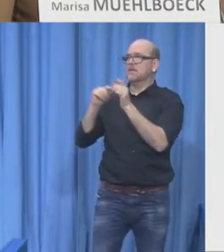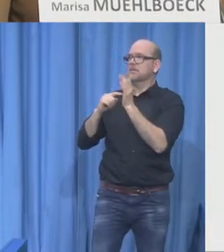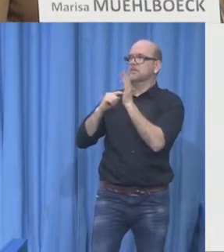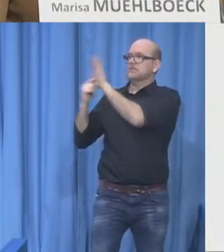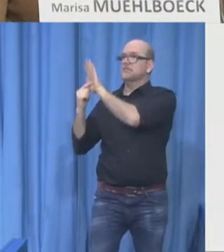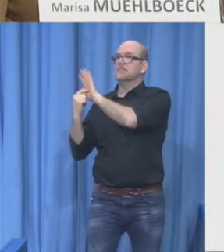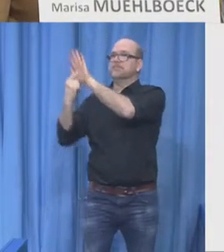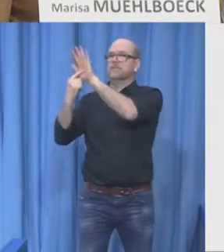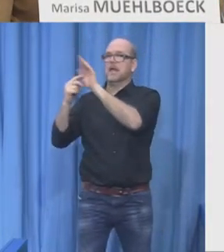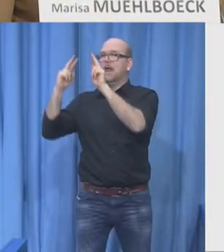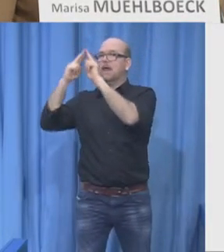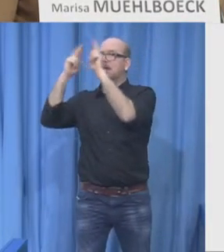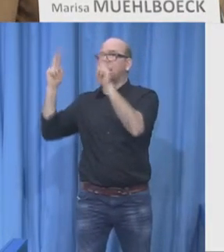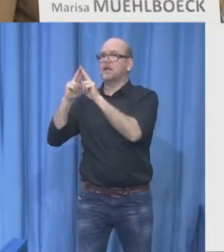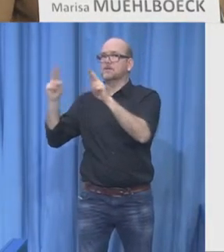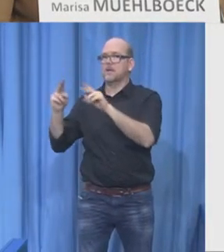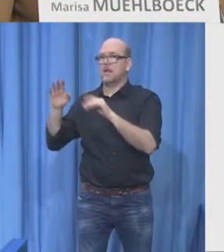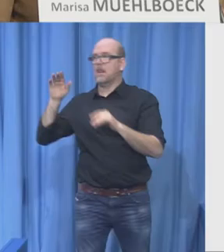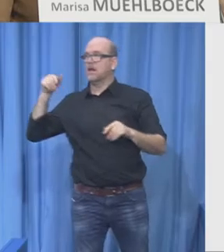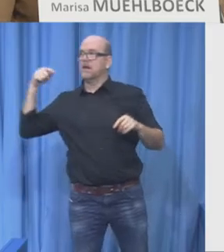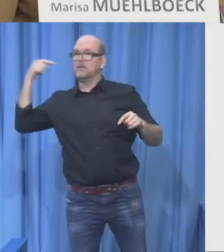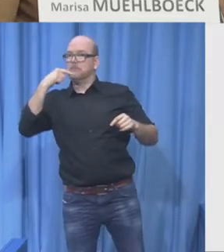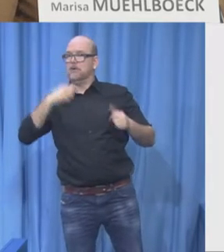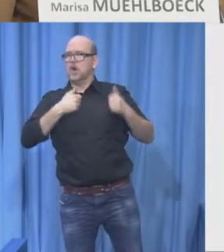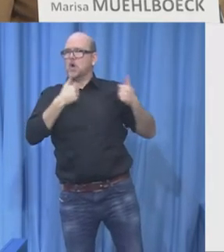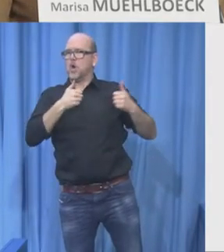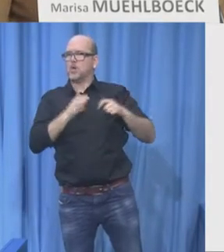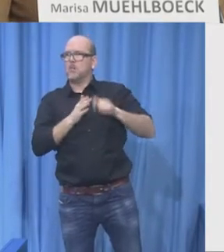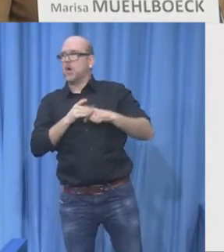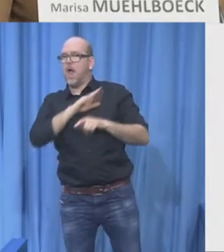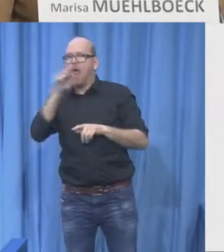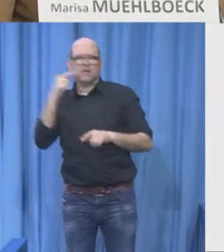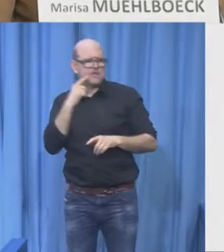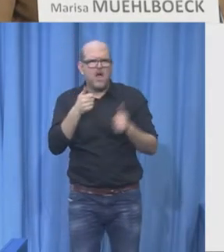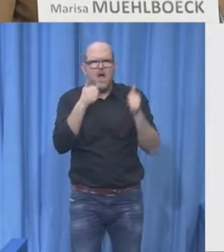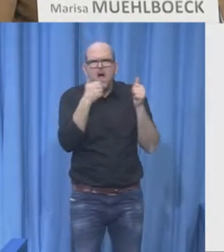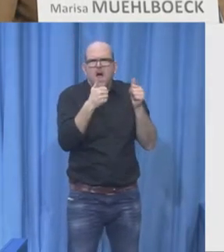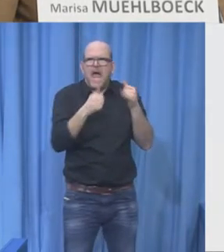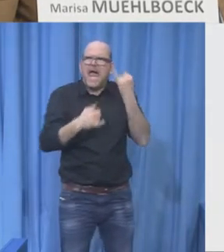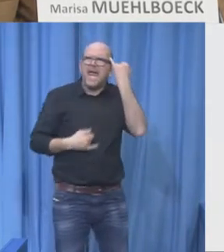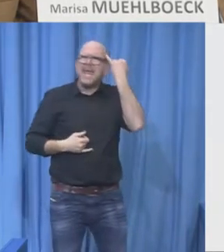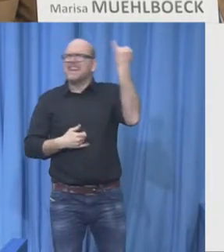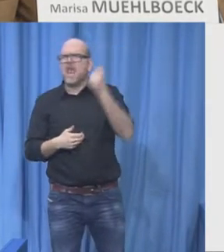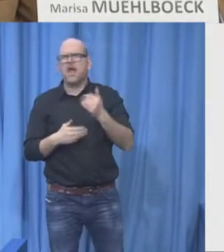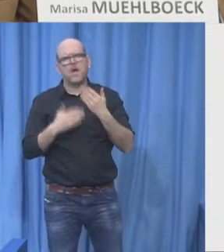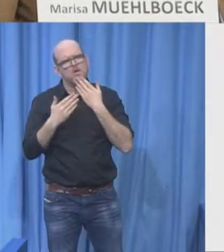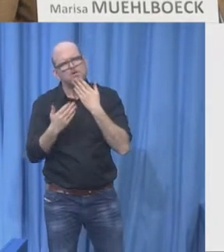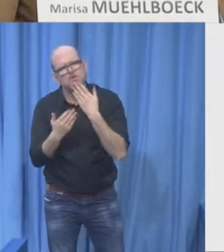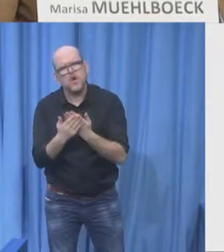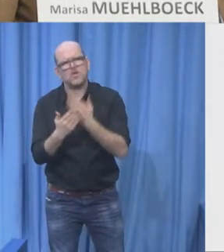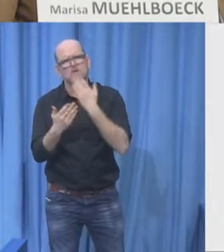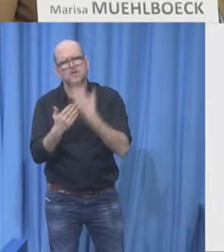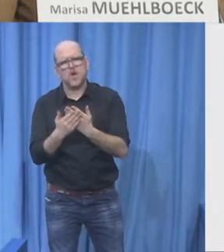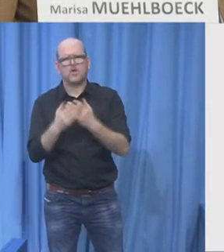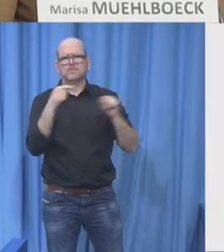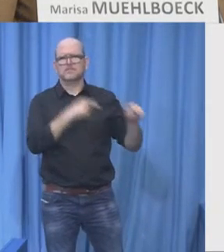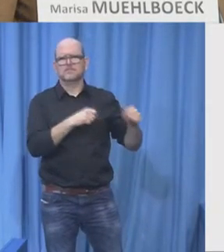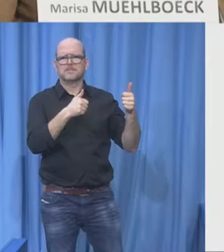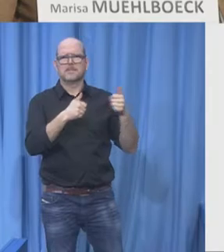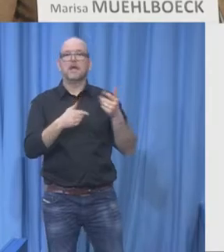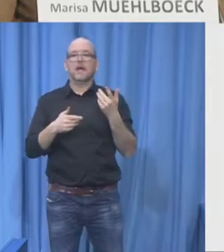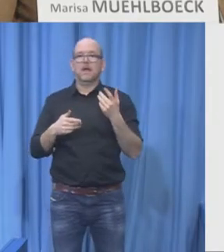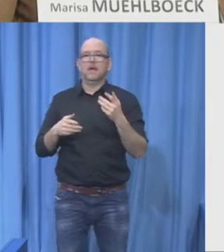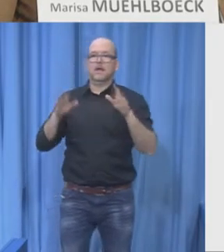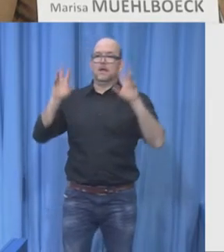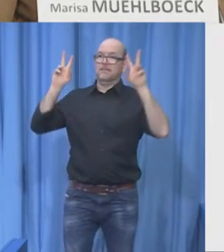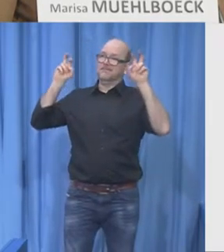scored, which means he convinced one of Austria's well-known business angels and impact investors